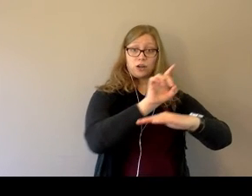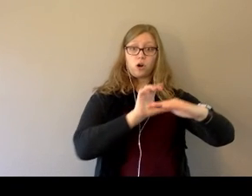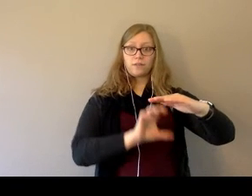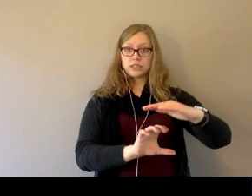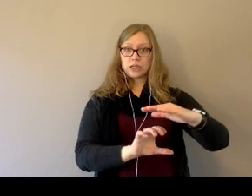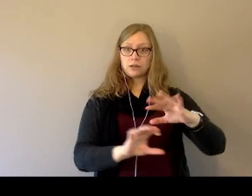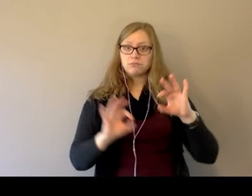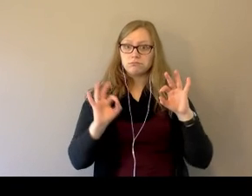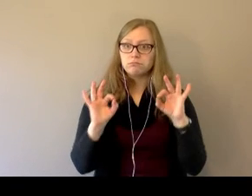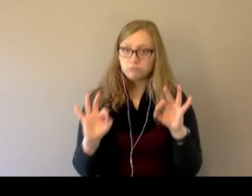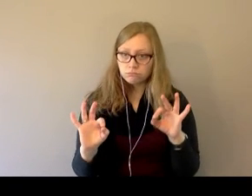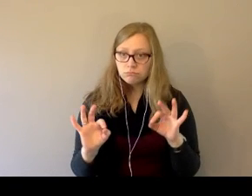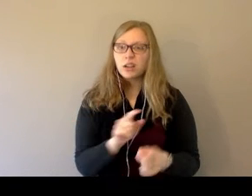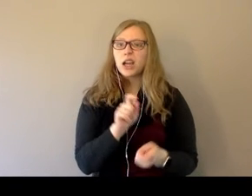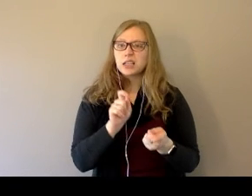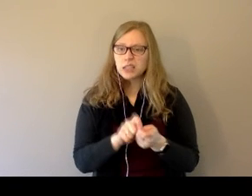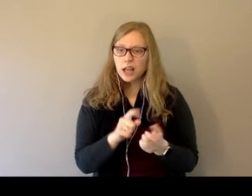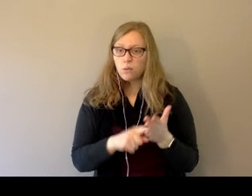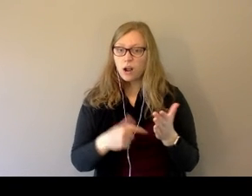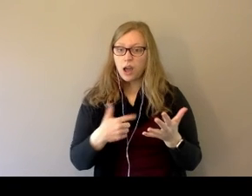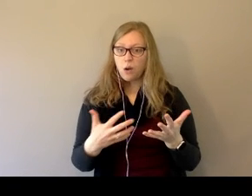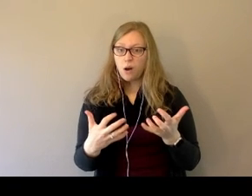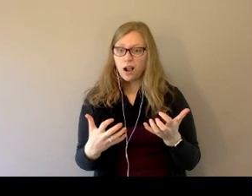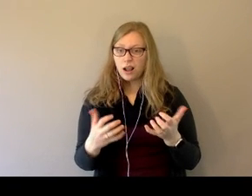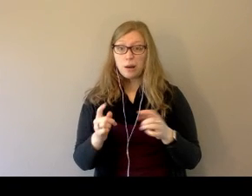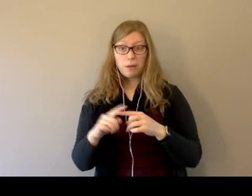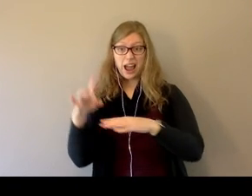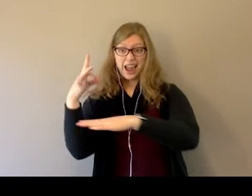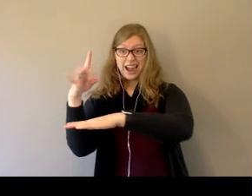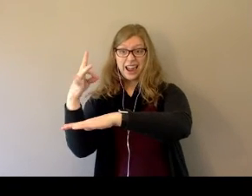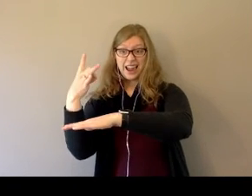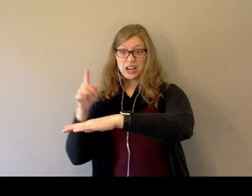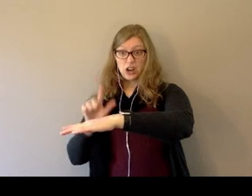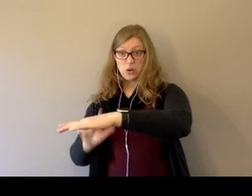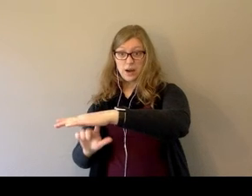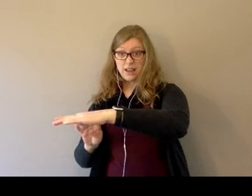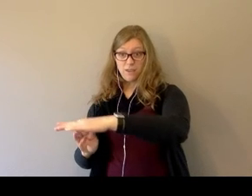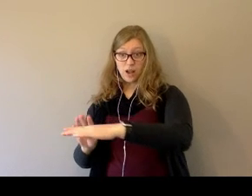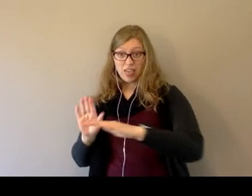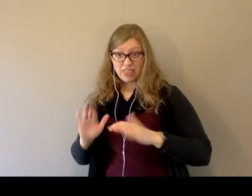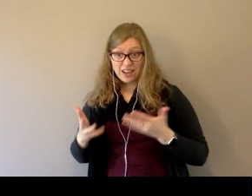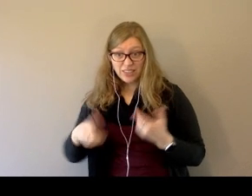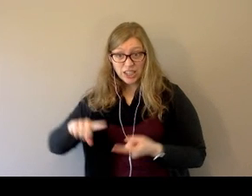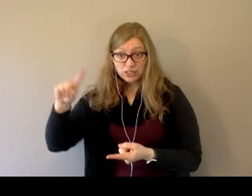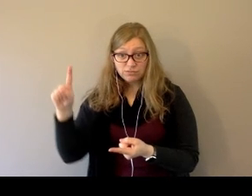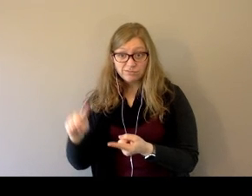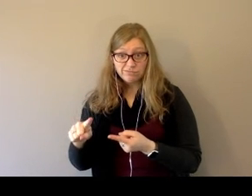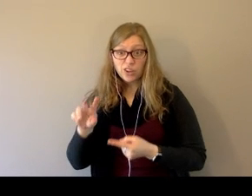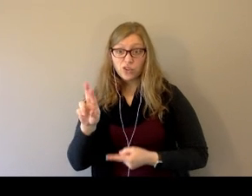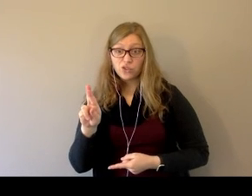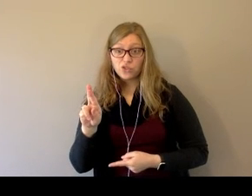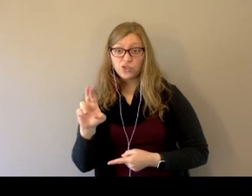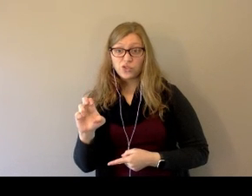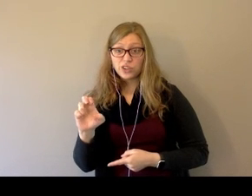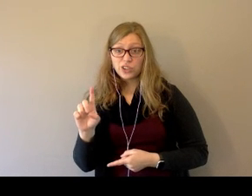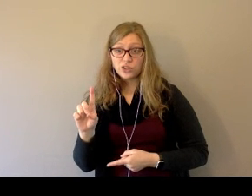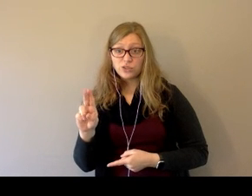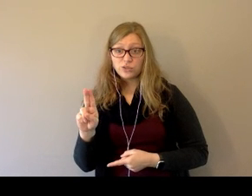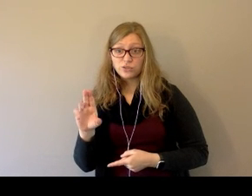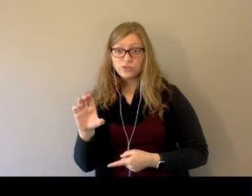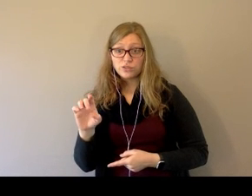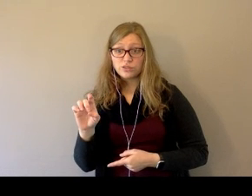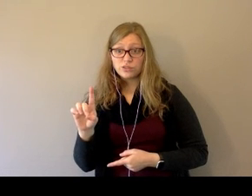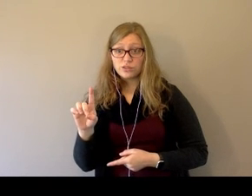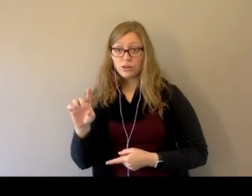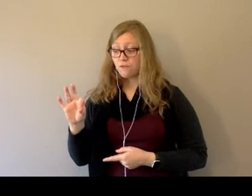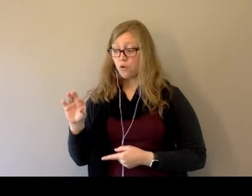wanted. However, 18 over 24 is not in reduced form. So we do want to reduce it. So how can we reduce